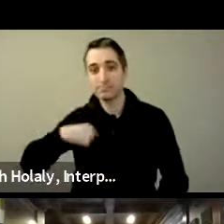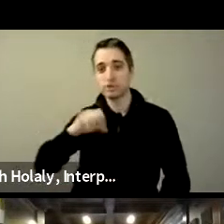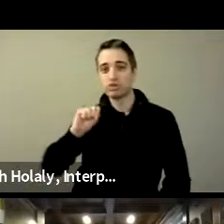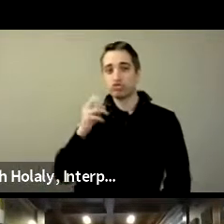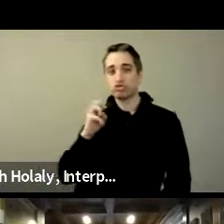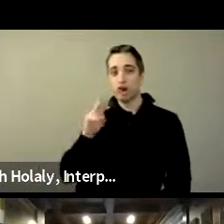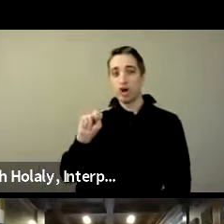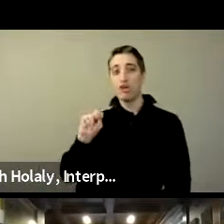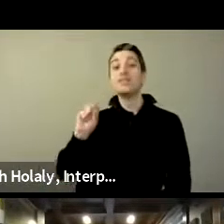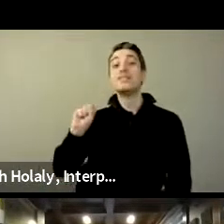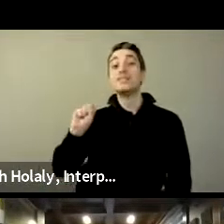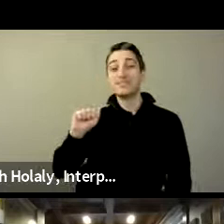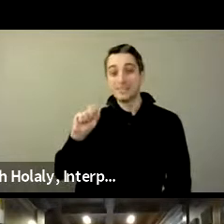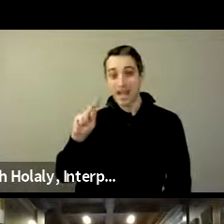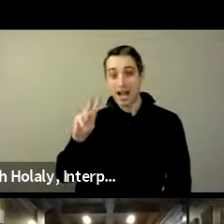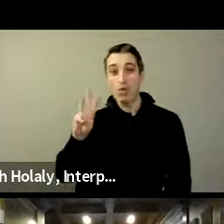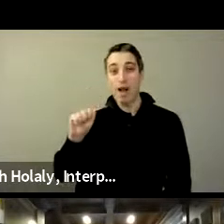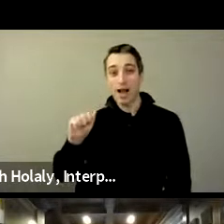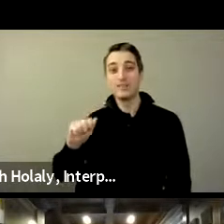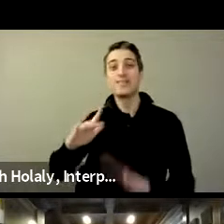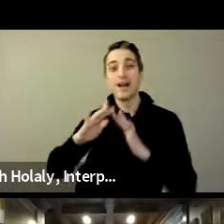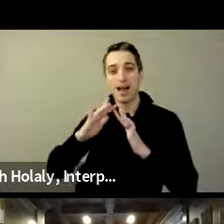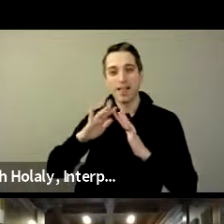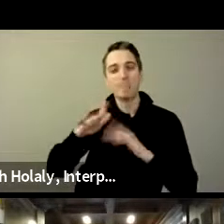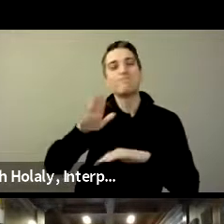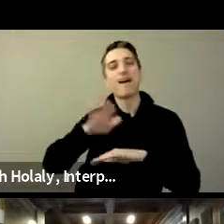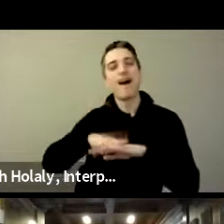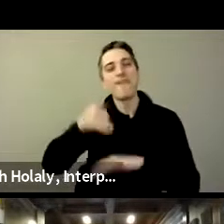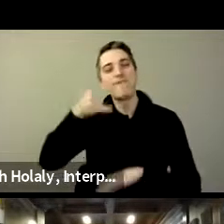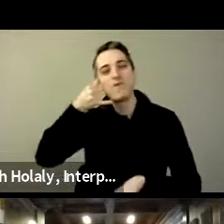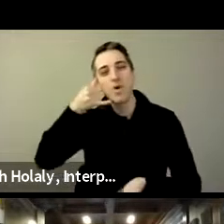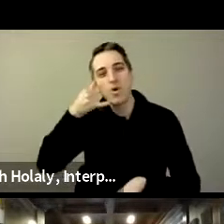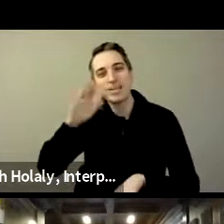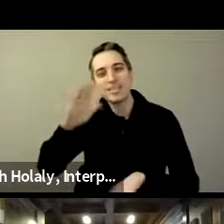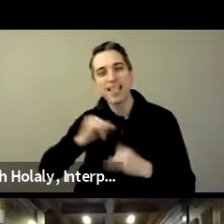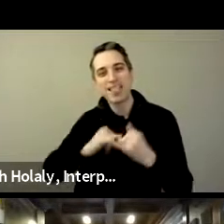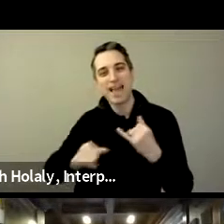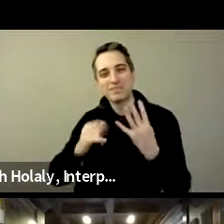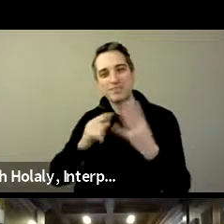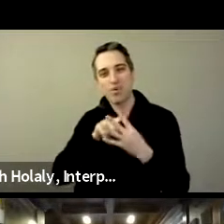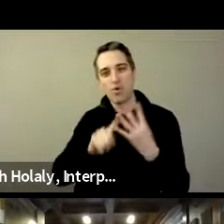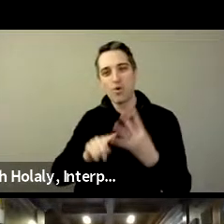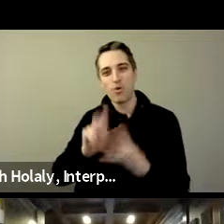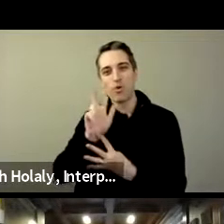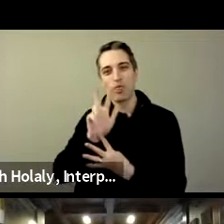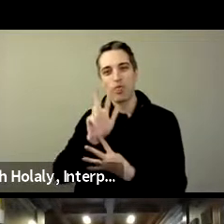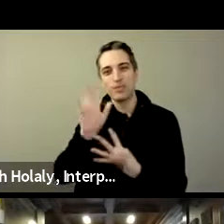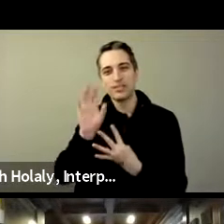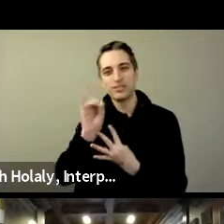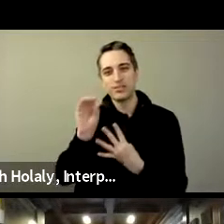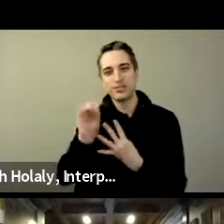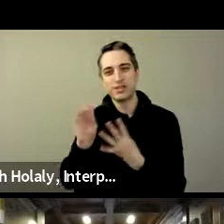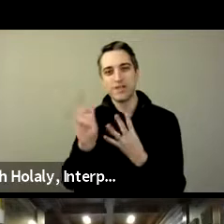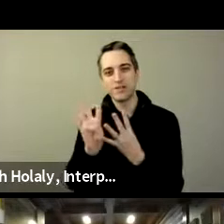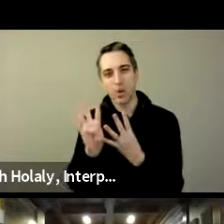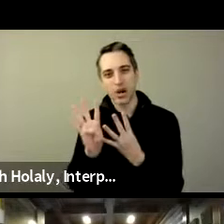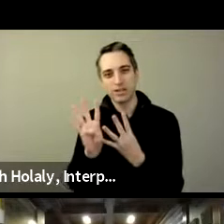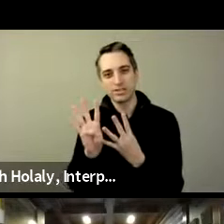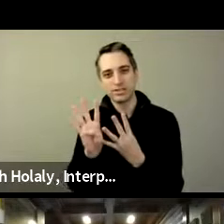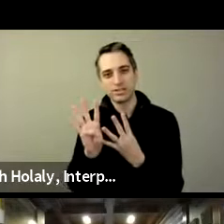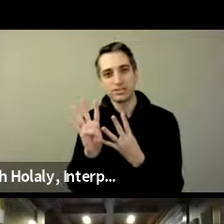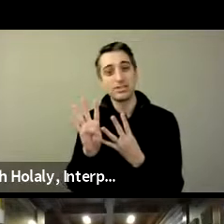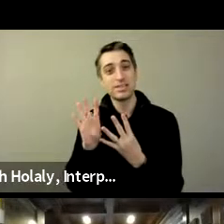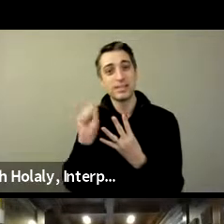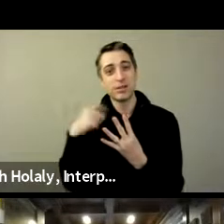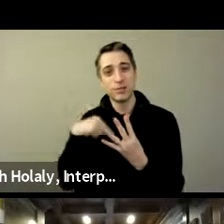Commissioner Sakwa is online. He's actually on the phone. His last four digits are 3004. Can we have the